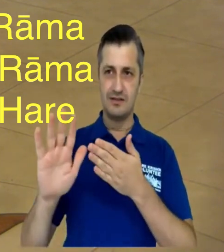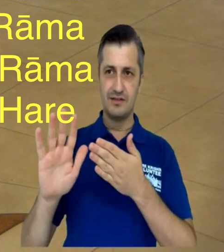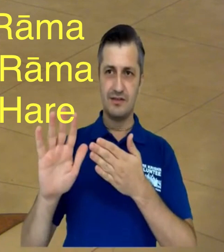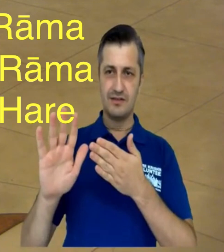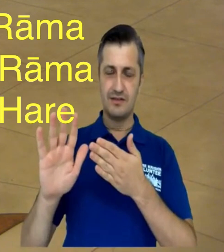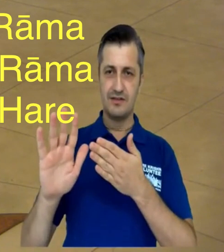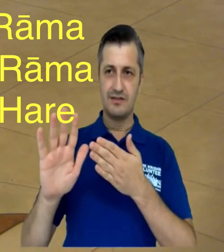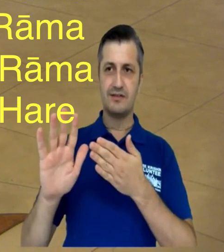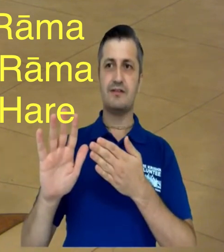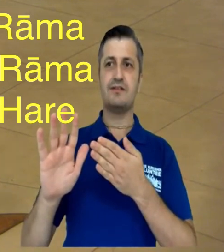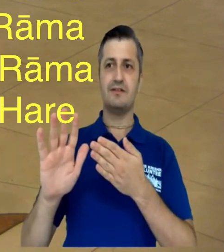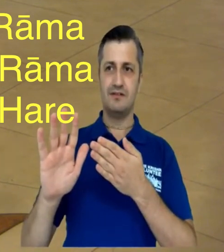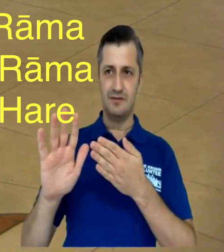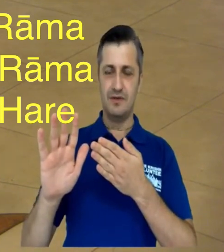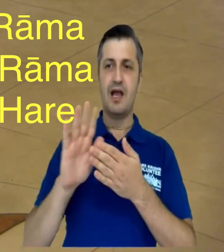Hare Rama,